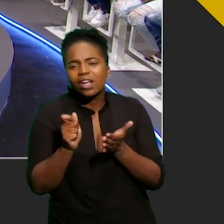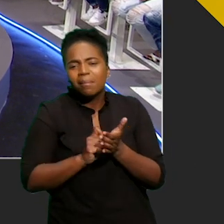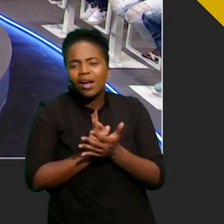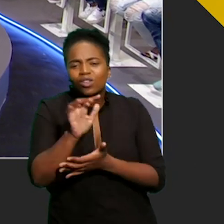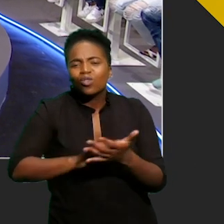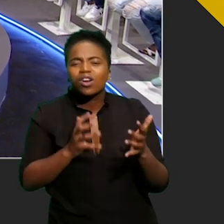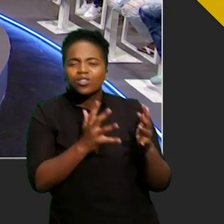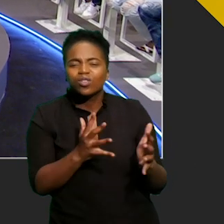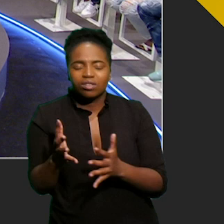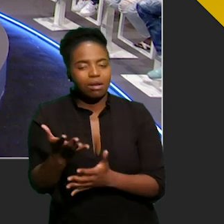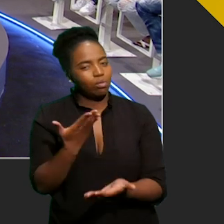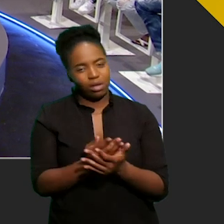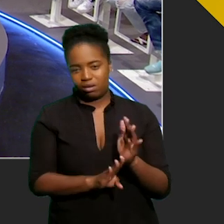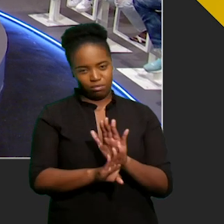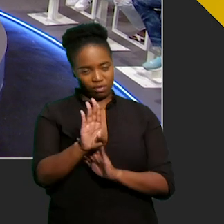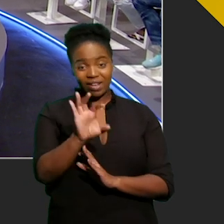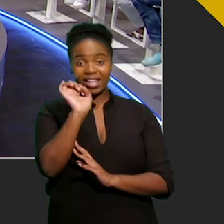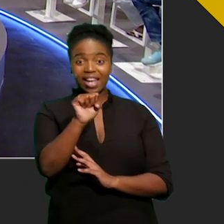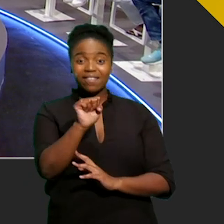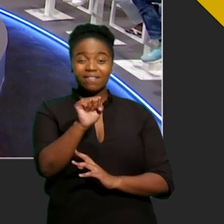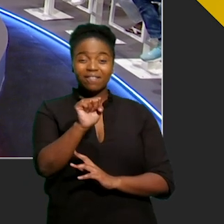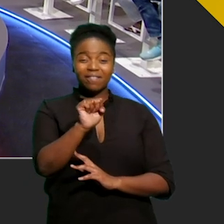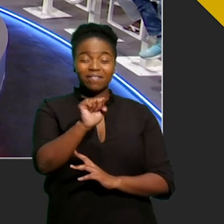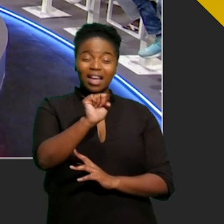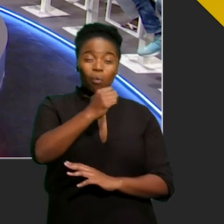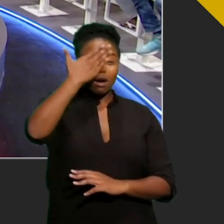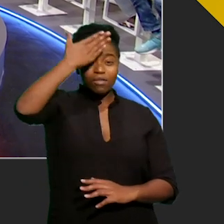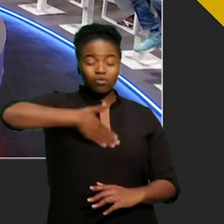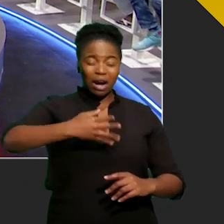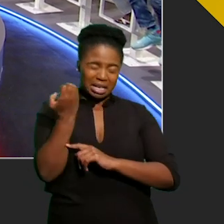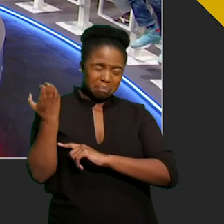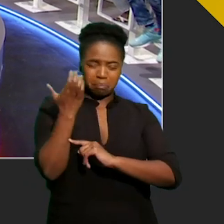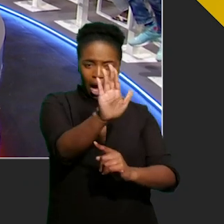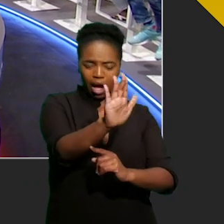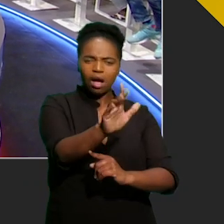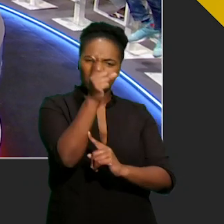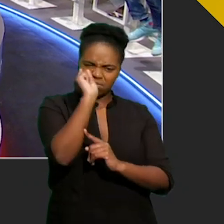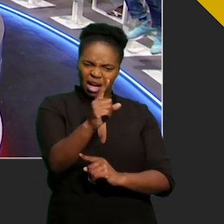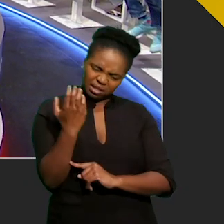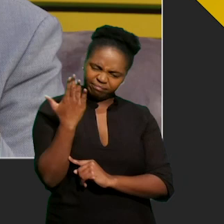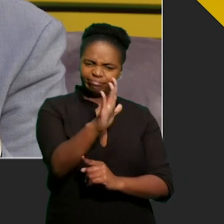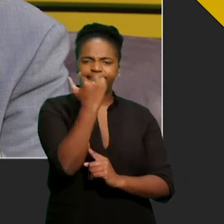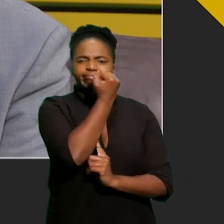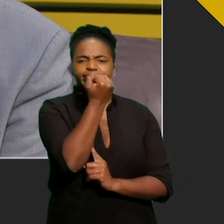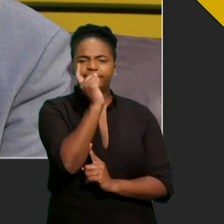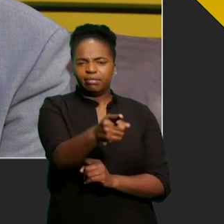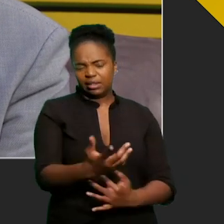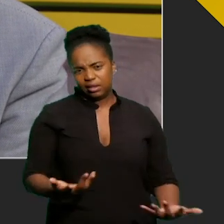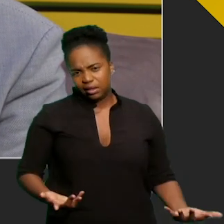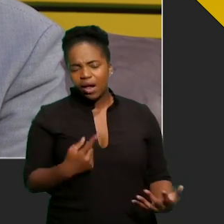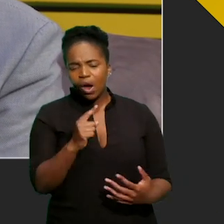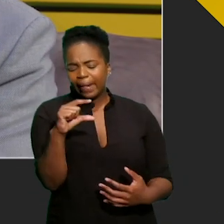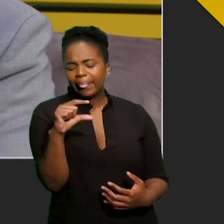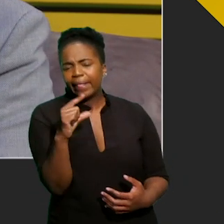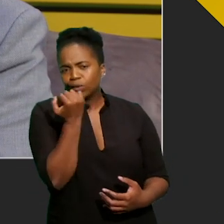I think that can improve. That if you have been publicly shamed, the apology must be equally public, must be equally prominent. So